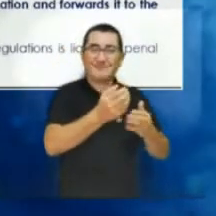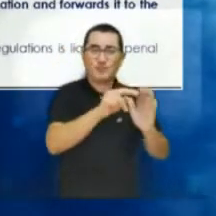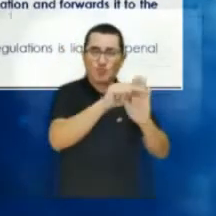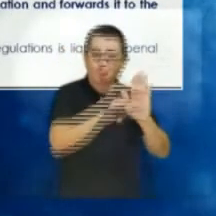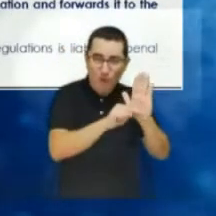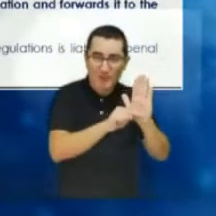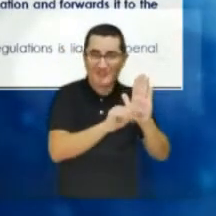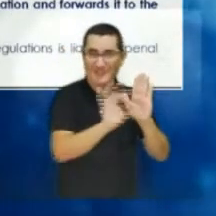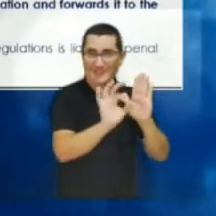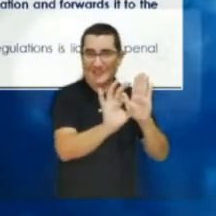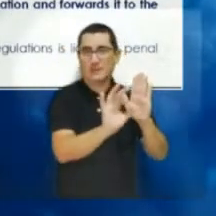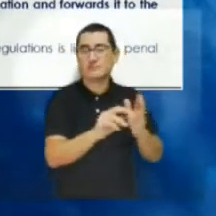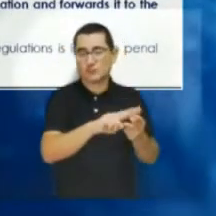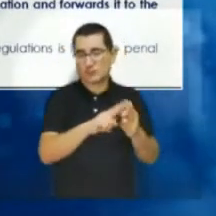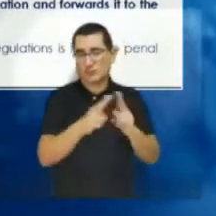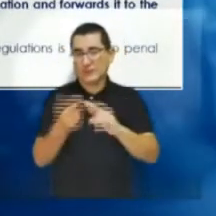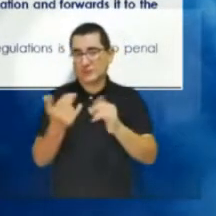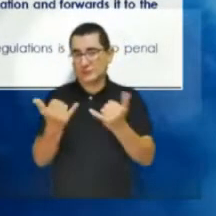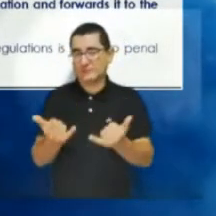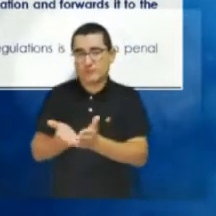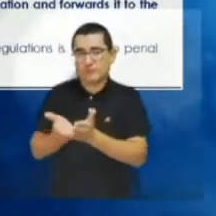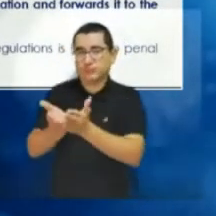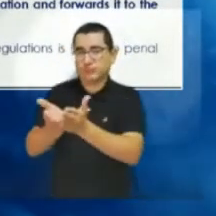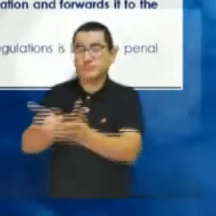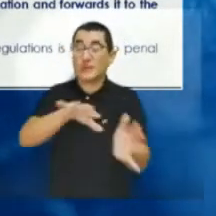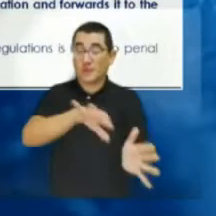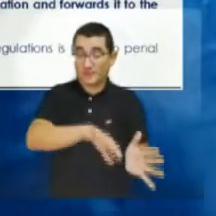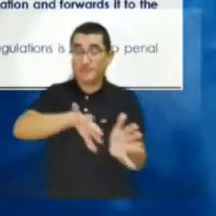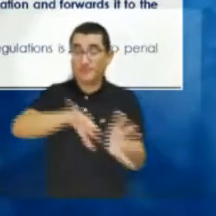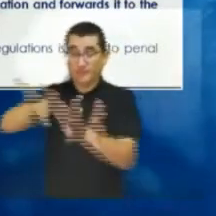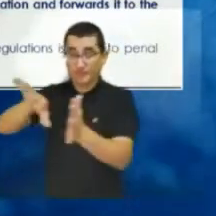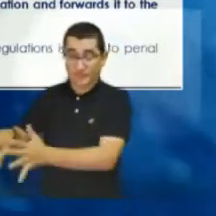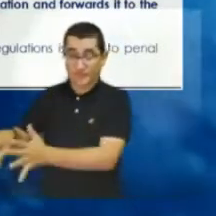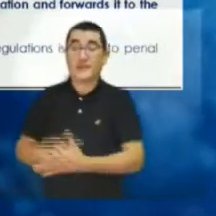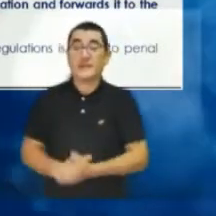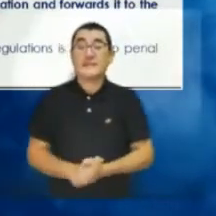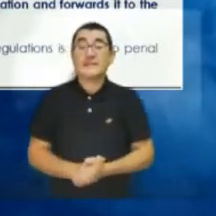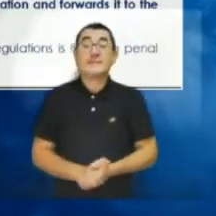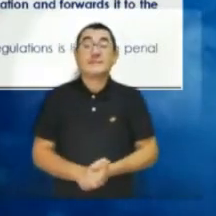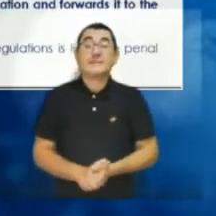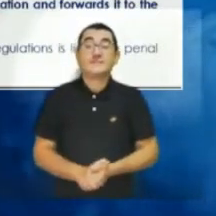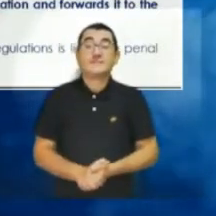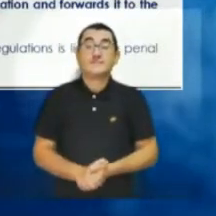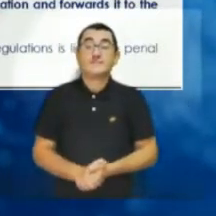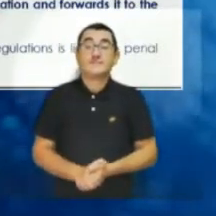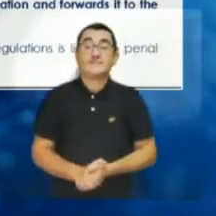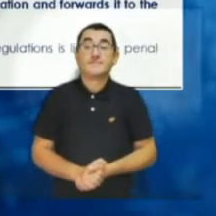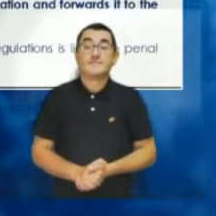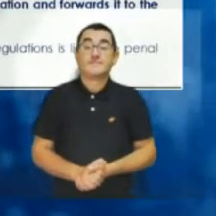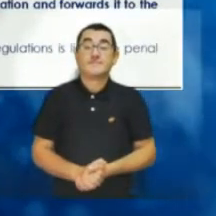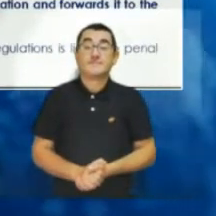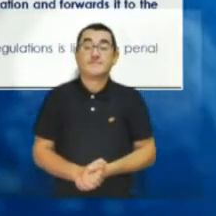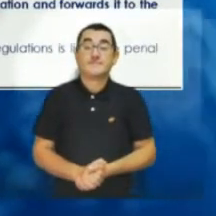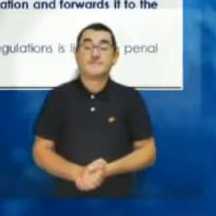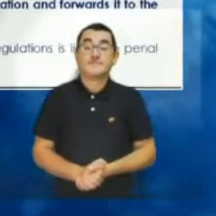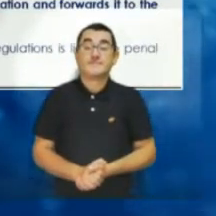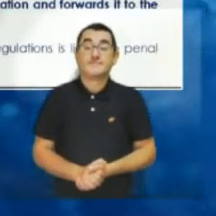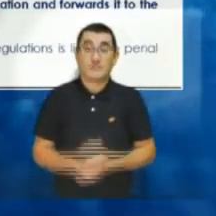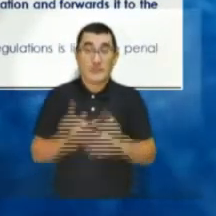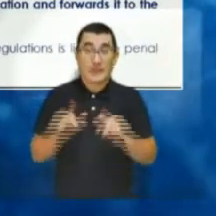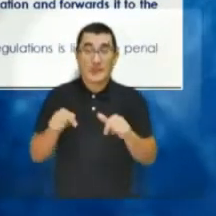On the other side, we unfortunately may have some experiment, some interference,